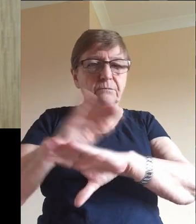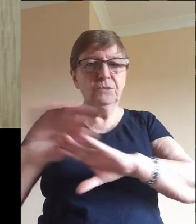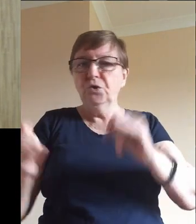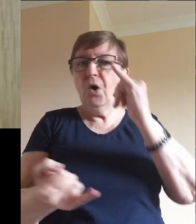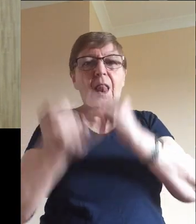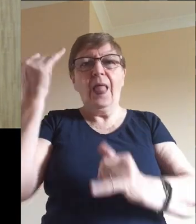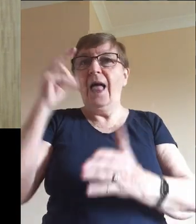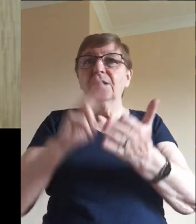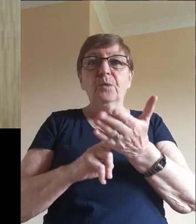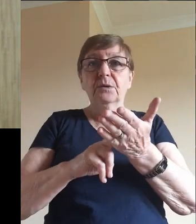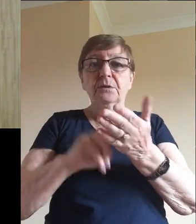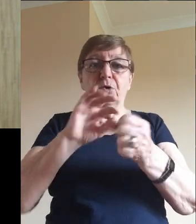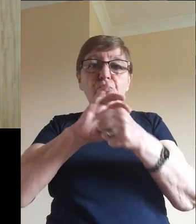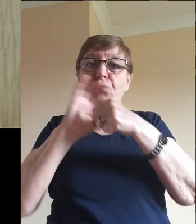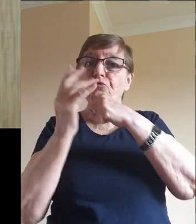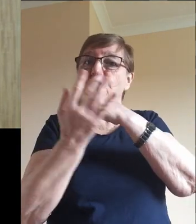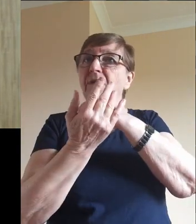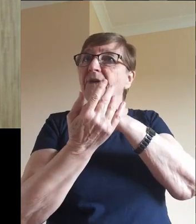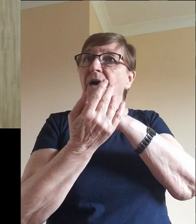Coronavirus will not have the final say.